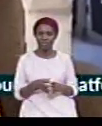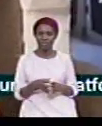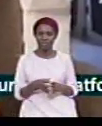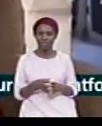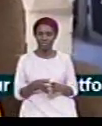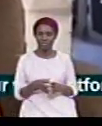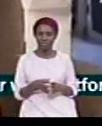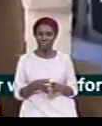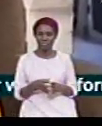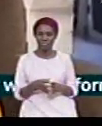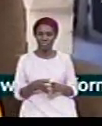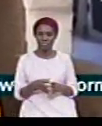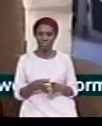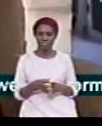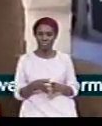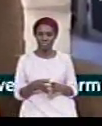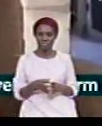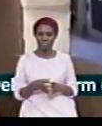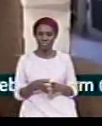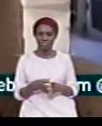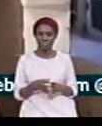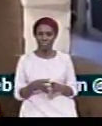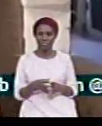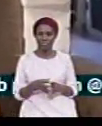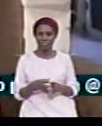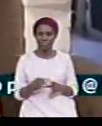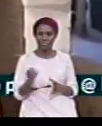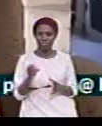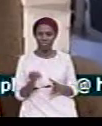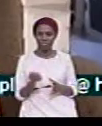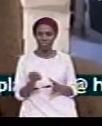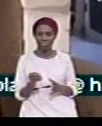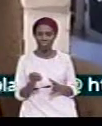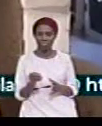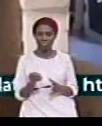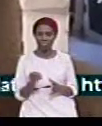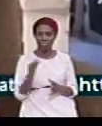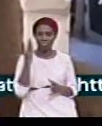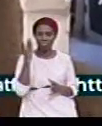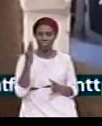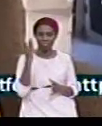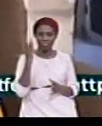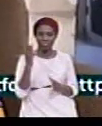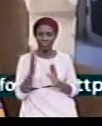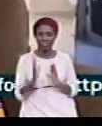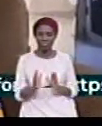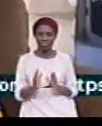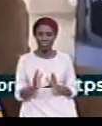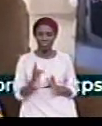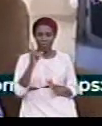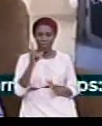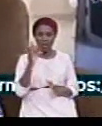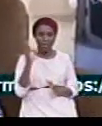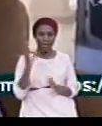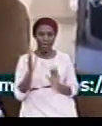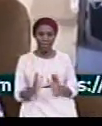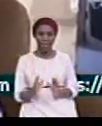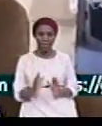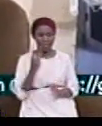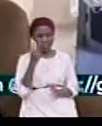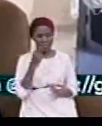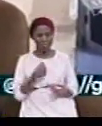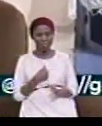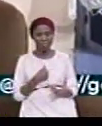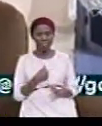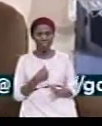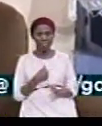excruciating, very, very much. So Pastor Mole saw me and